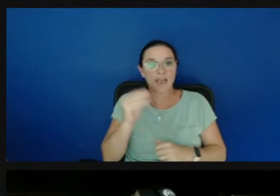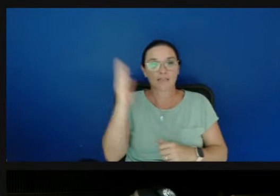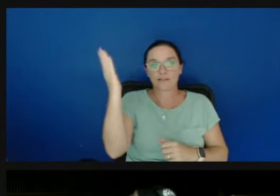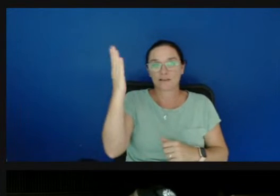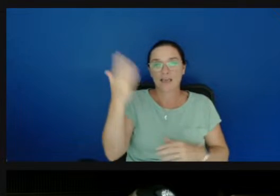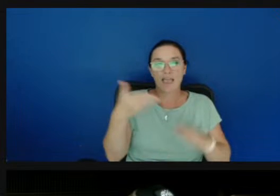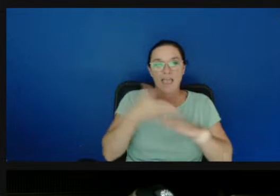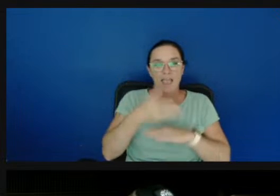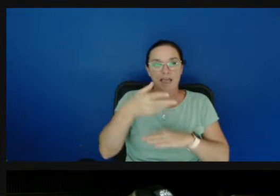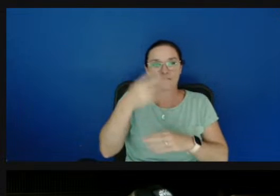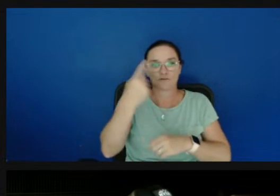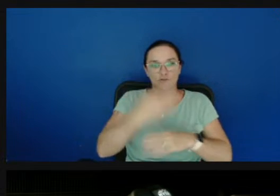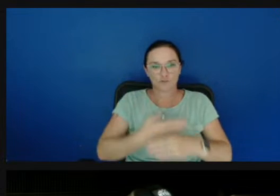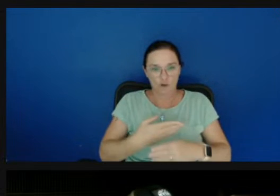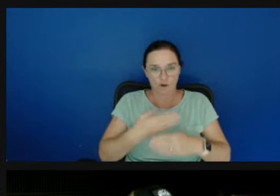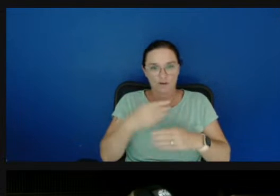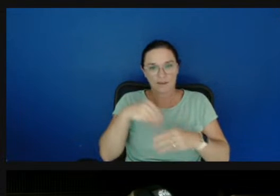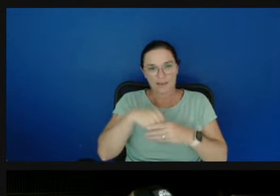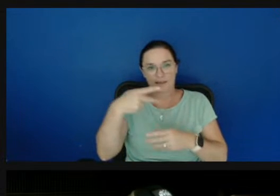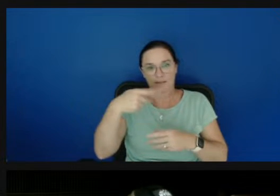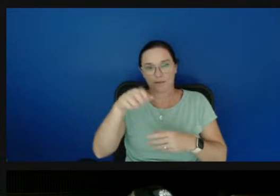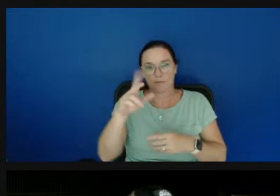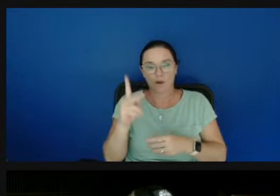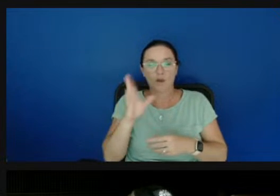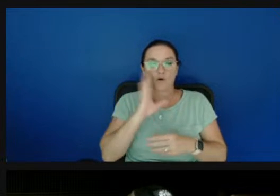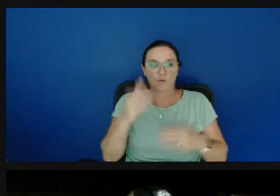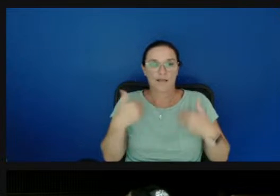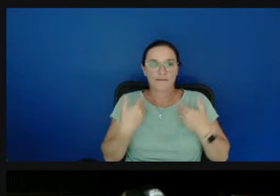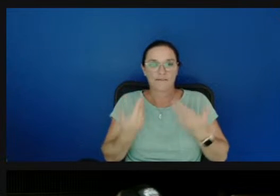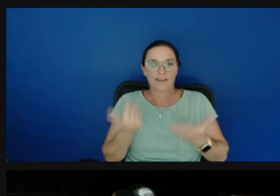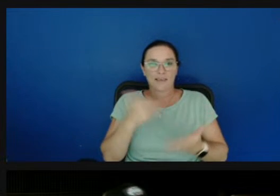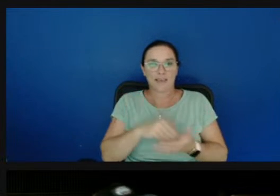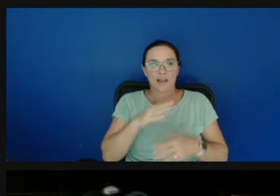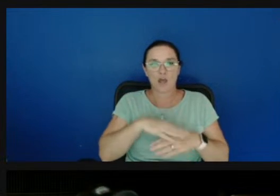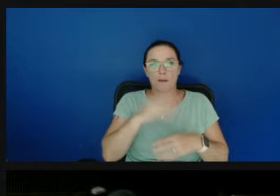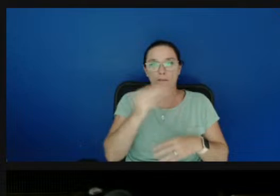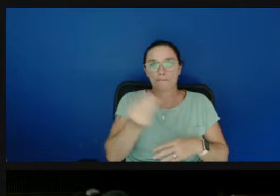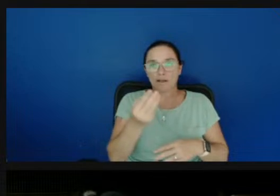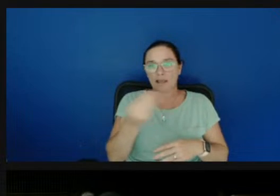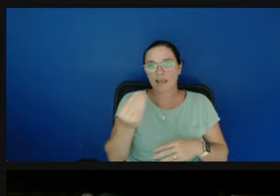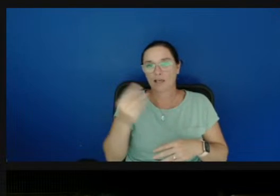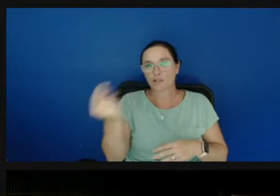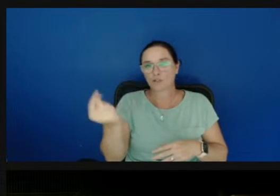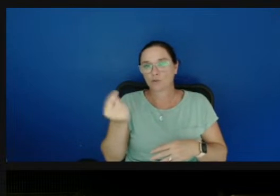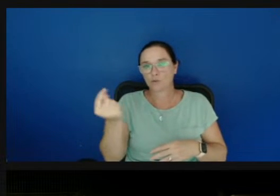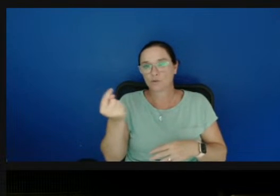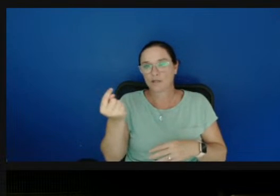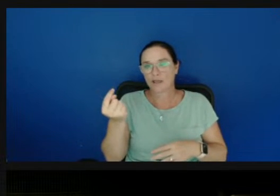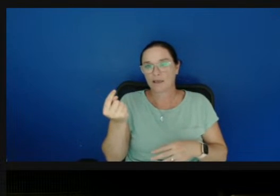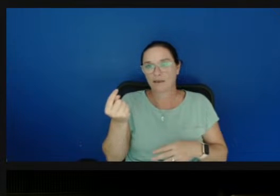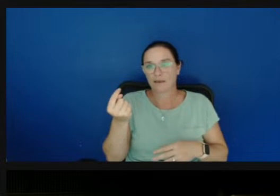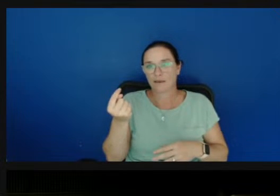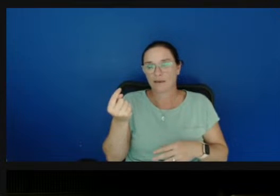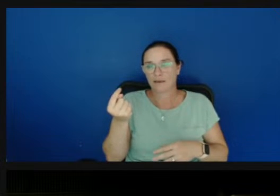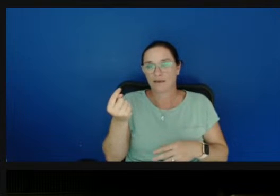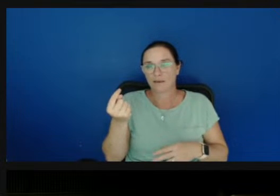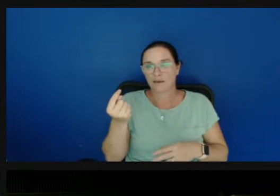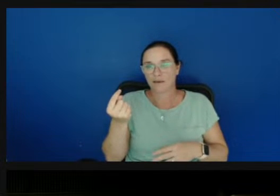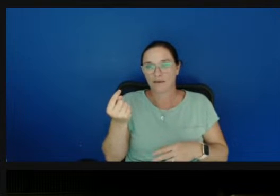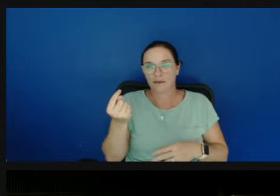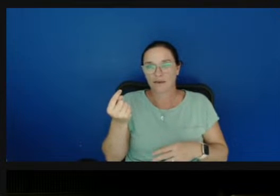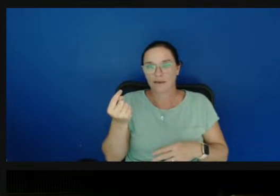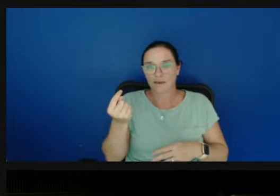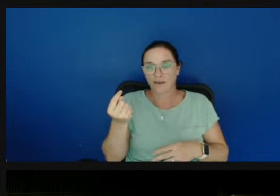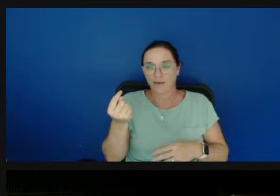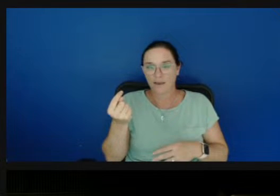the way, the talk that was given after dark in the park will be repeated on Monday, and Tuesday at the Lyman Museum down in Hilo. Right? There is